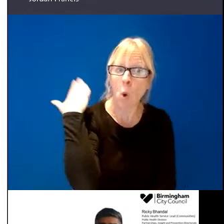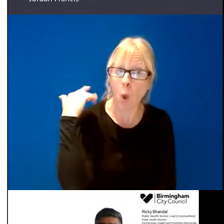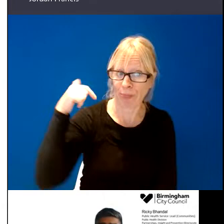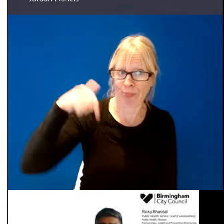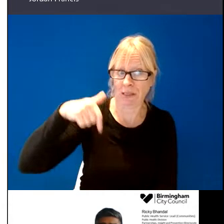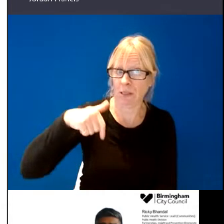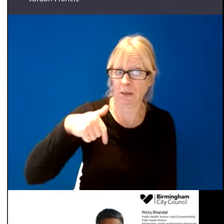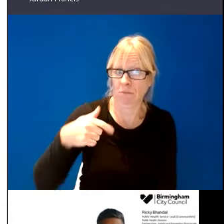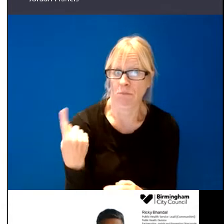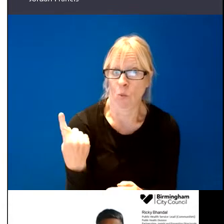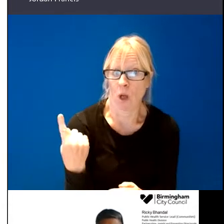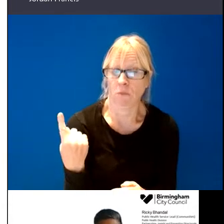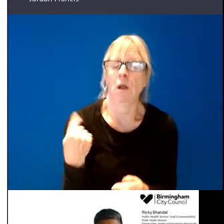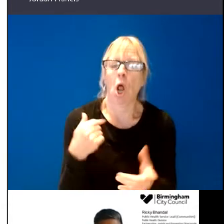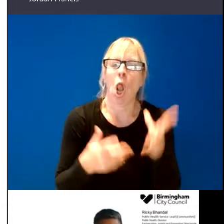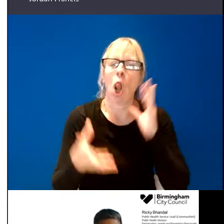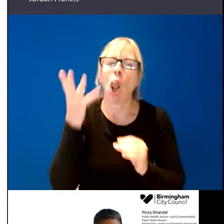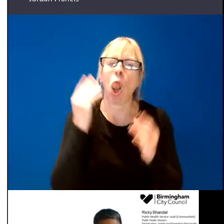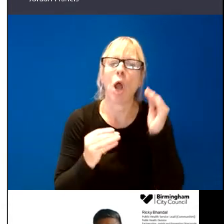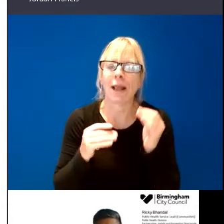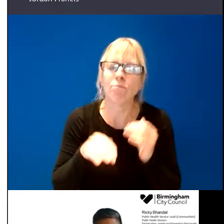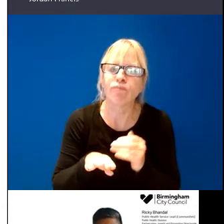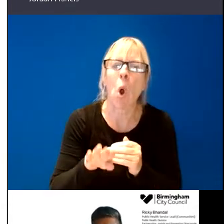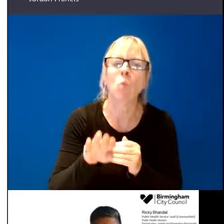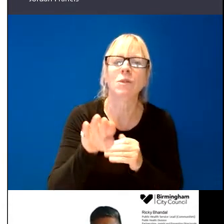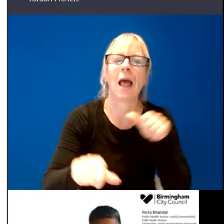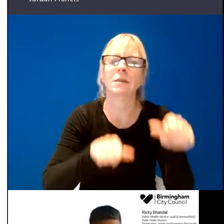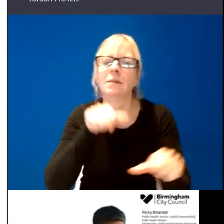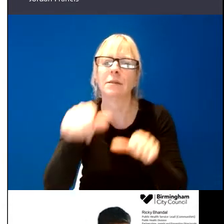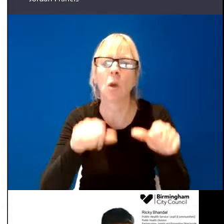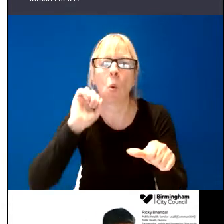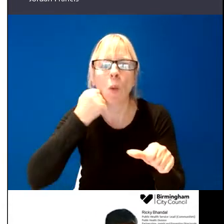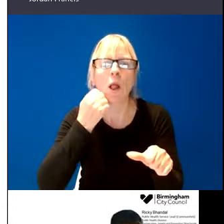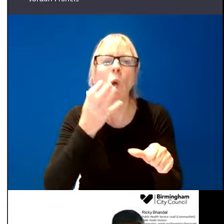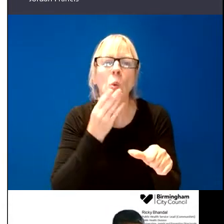learning process, and we will be evolving our techniques as we move forward.